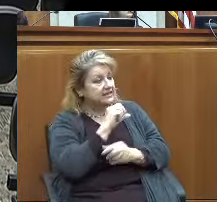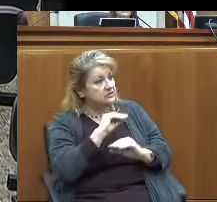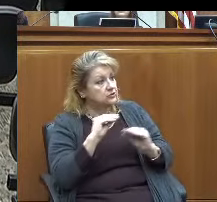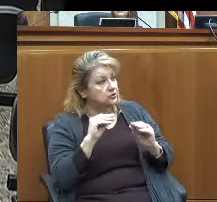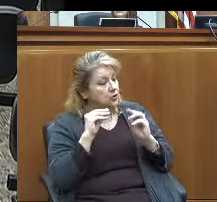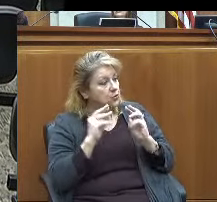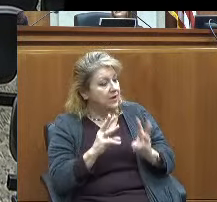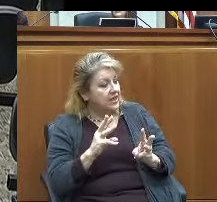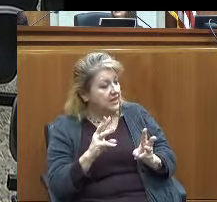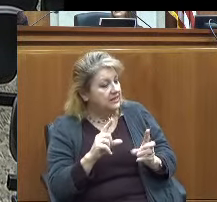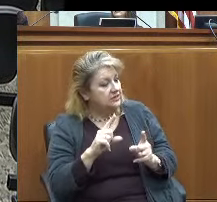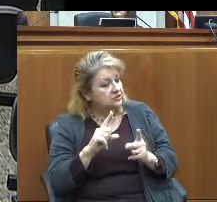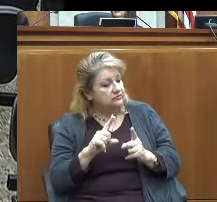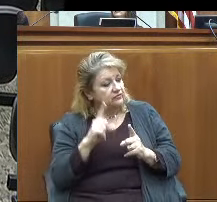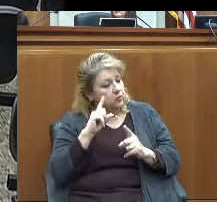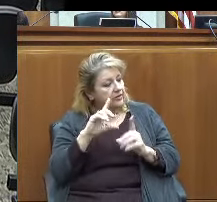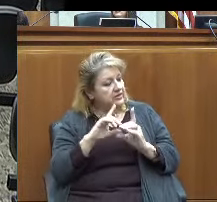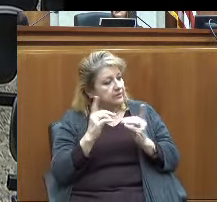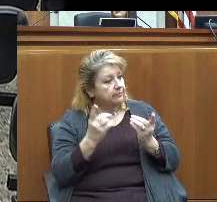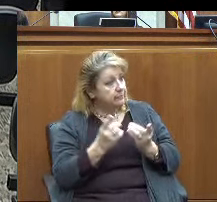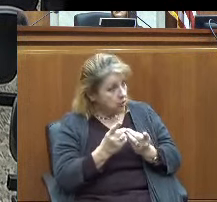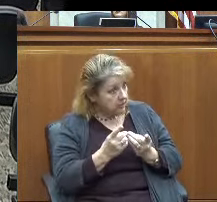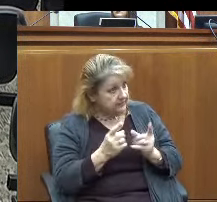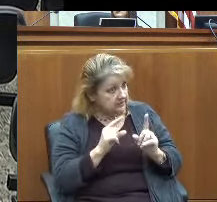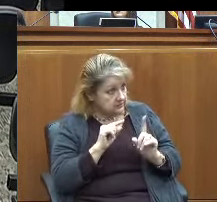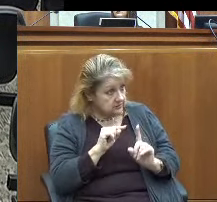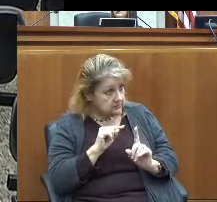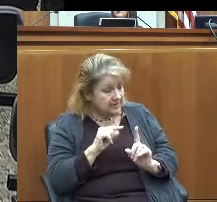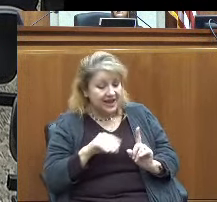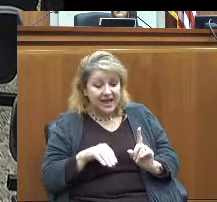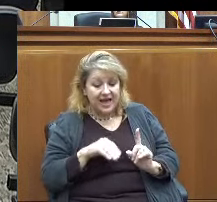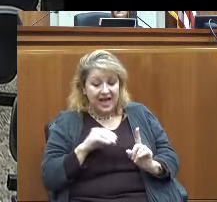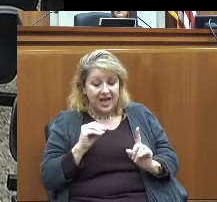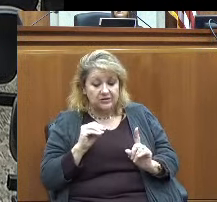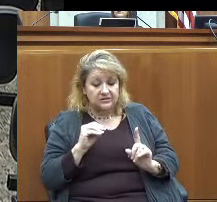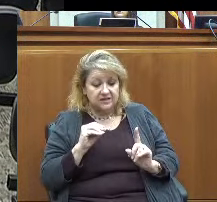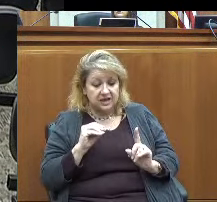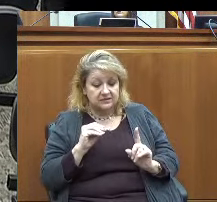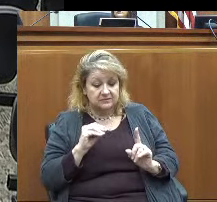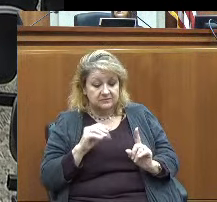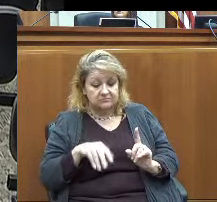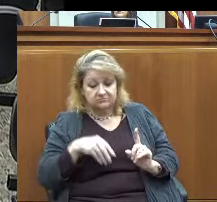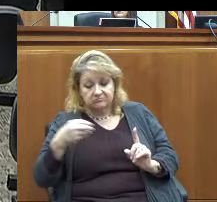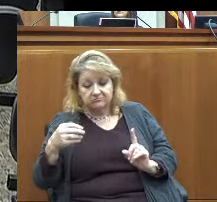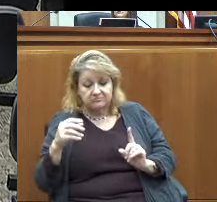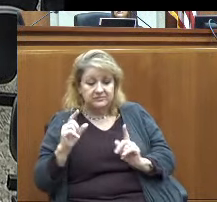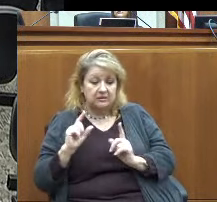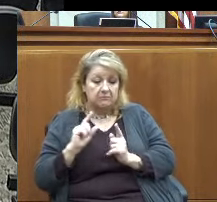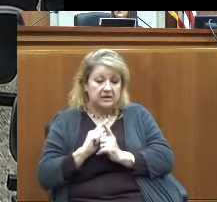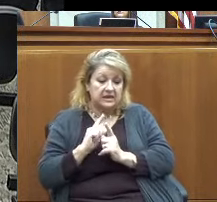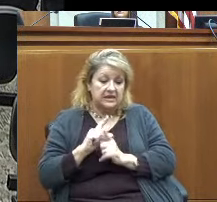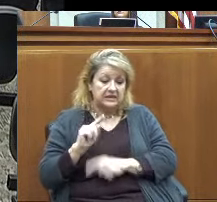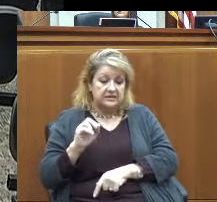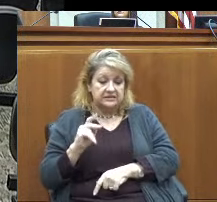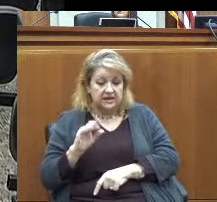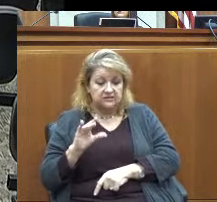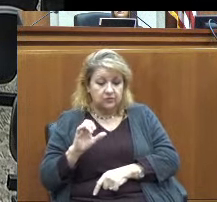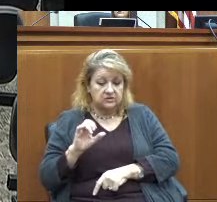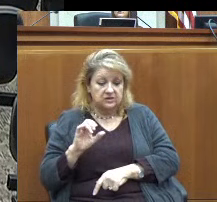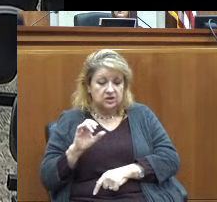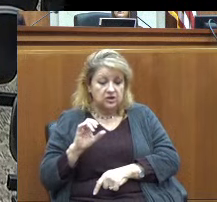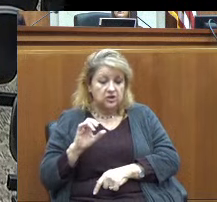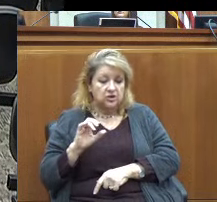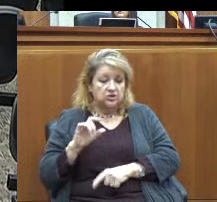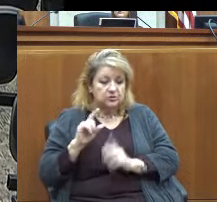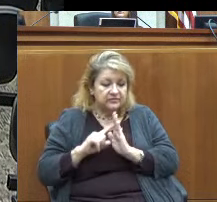for the department outside of the meeting with the task force to investigate any possible tweaks